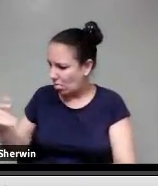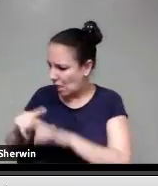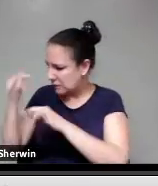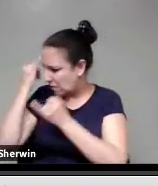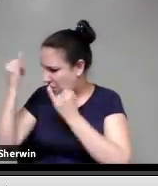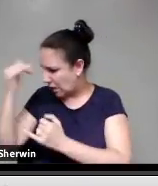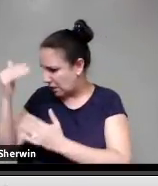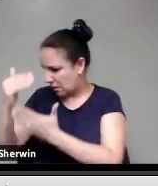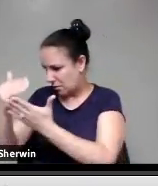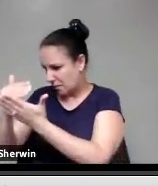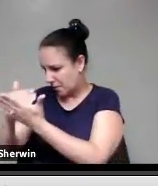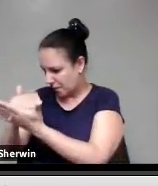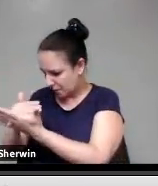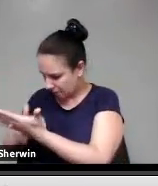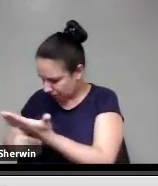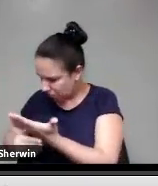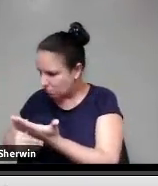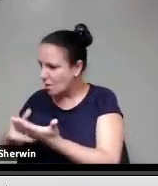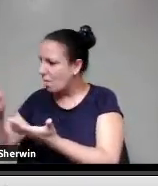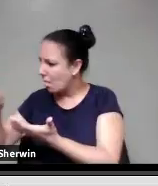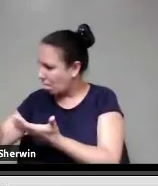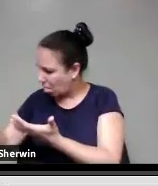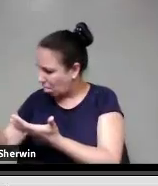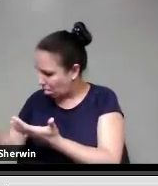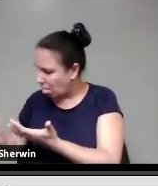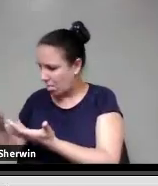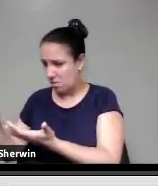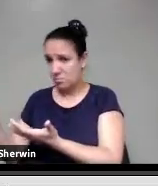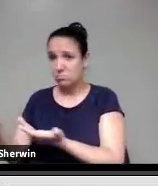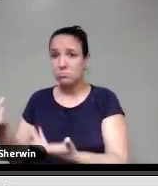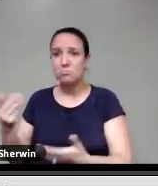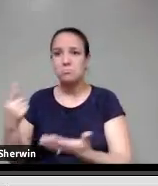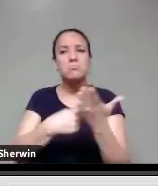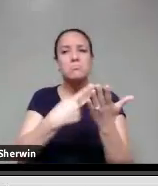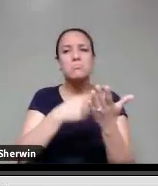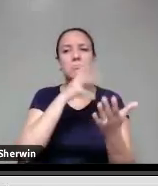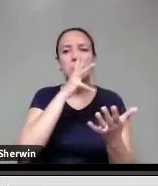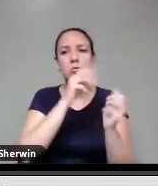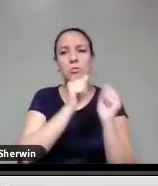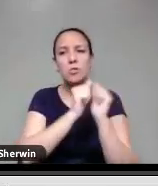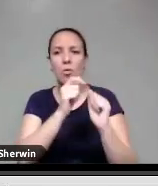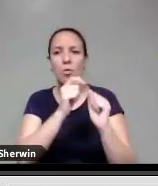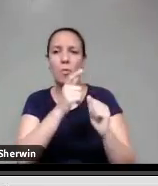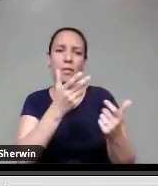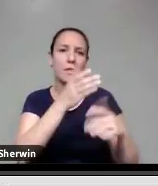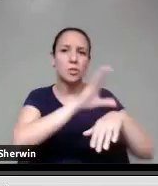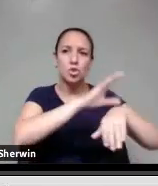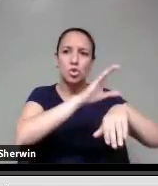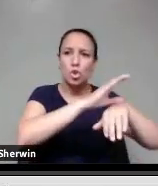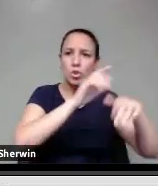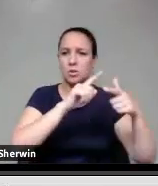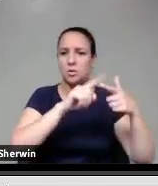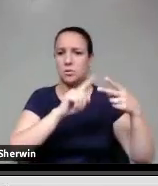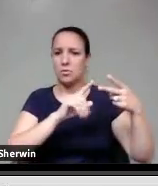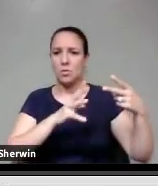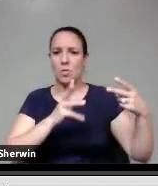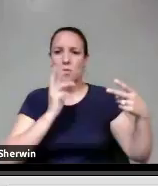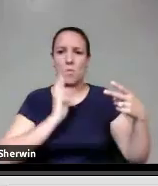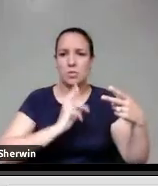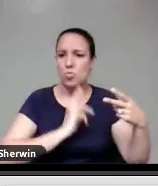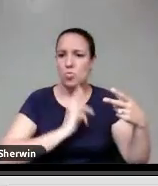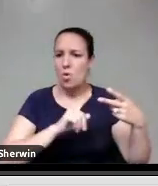local churches and businesses and restaurants. Absolutely. What are people looking for? What do you think people would